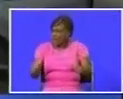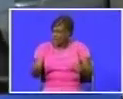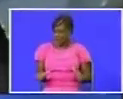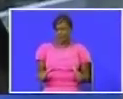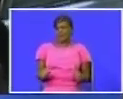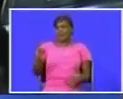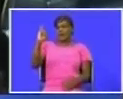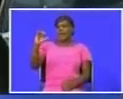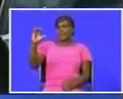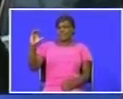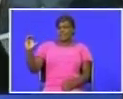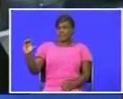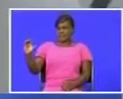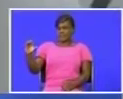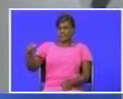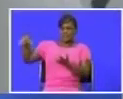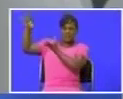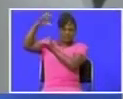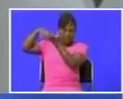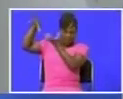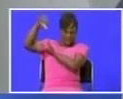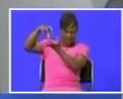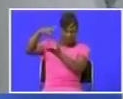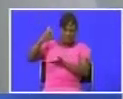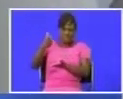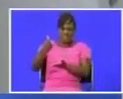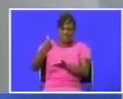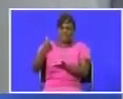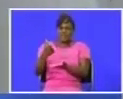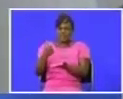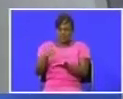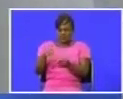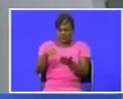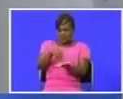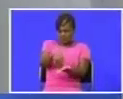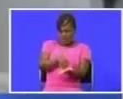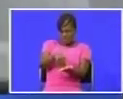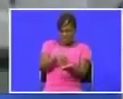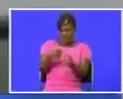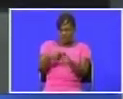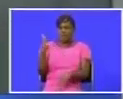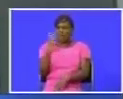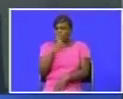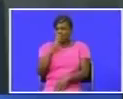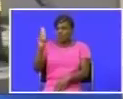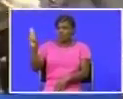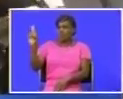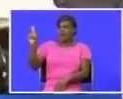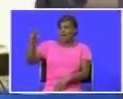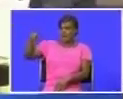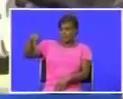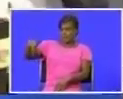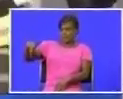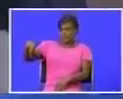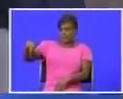The ICC cloud hanging over Ruto has been fodder for much grumbling and threats from the URP side of the Jubilee